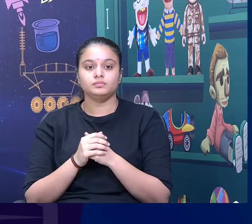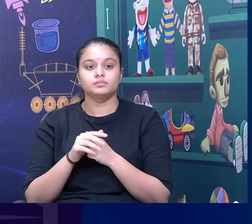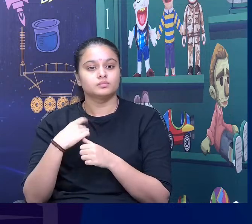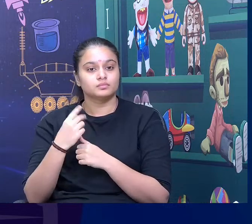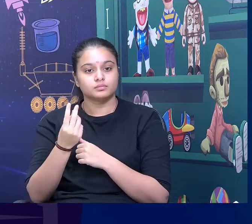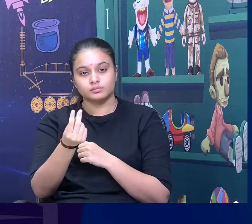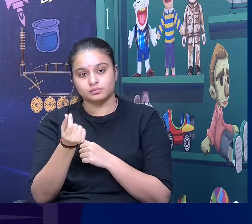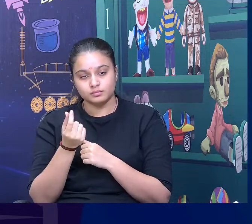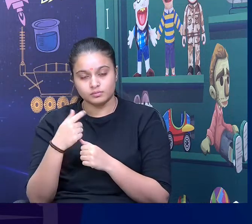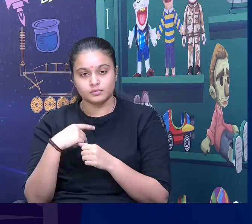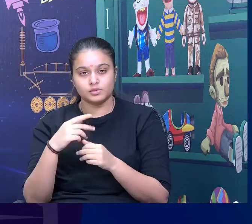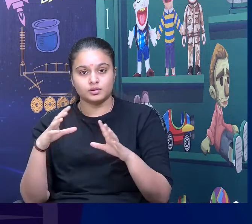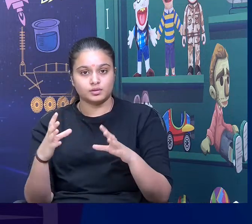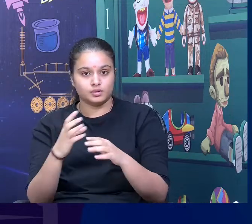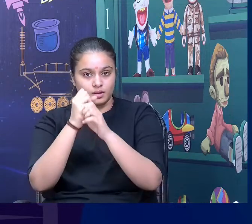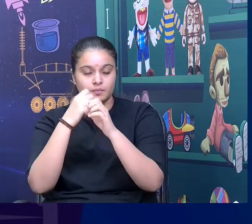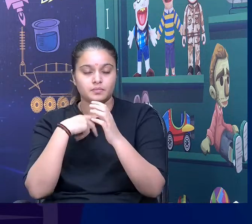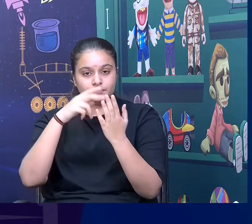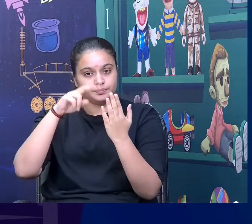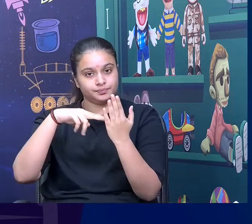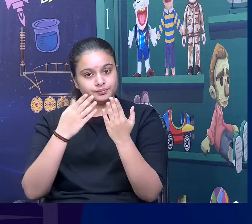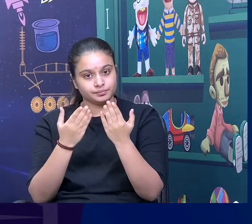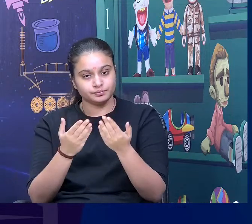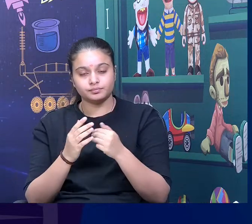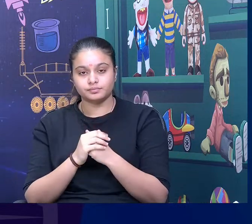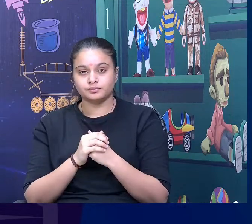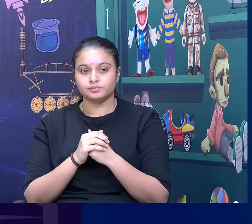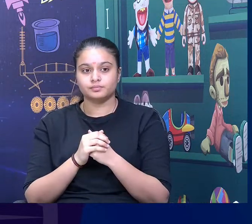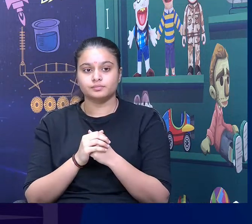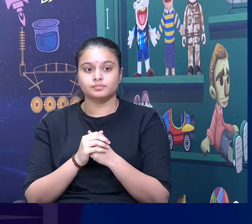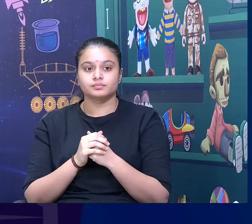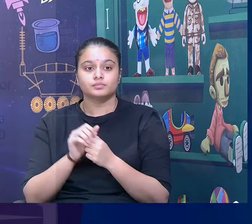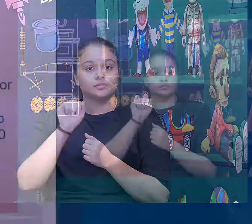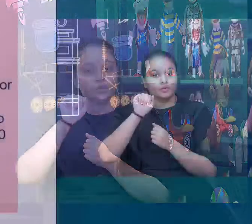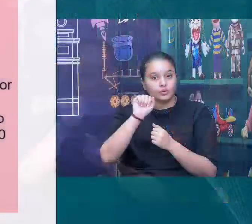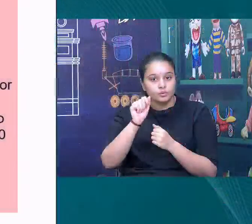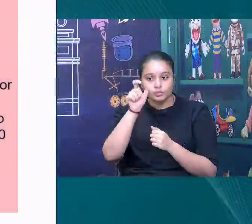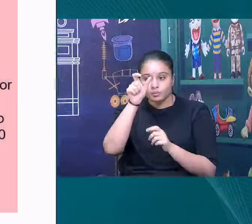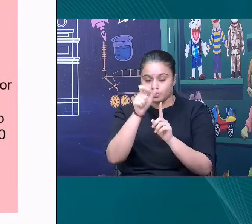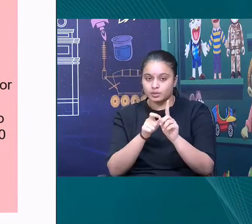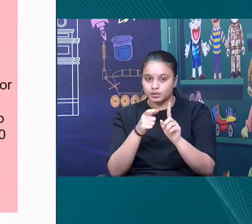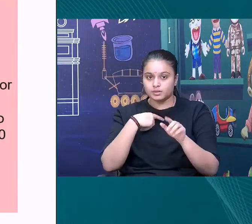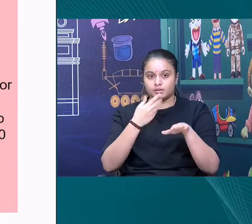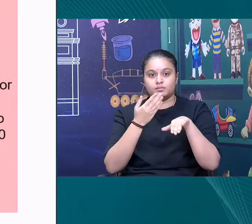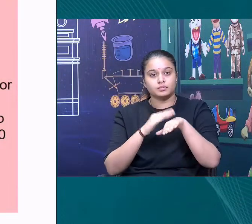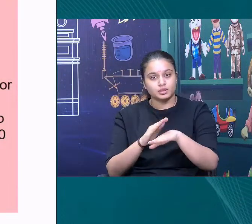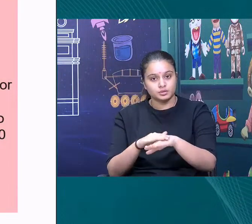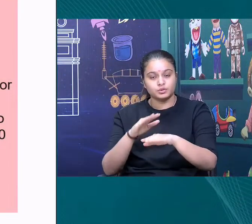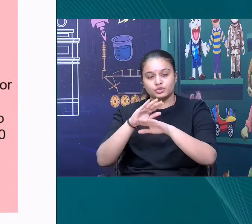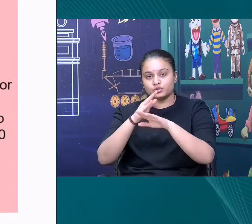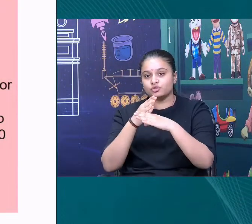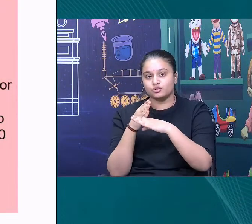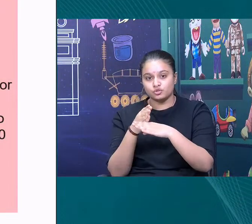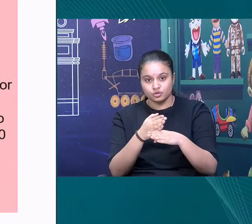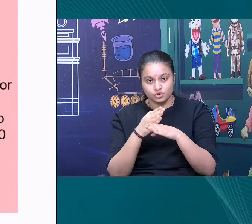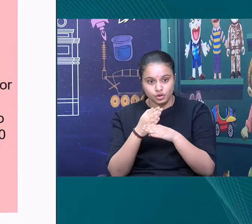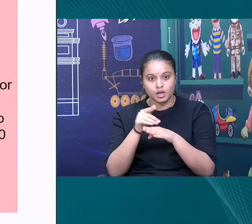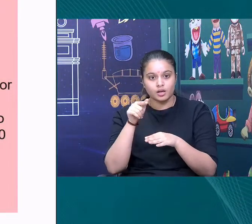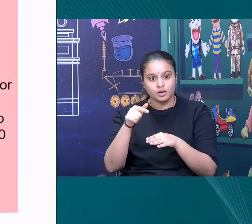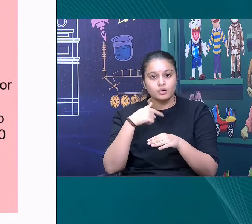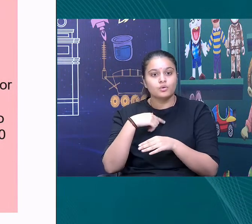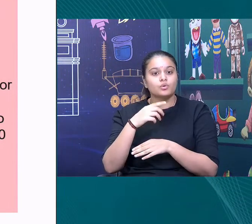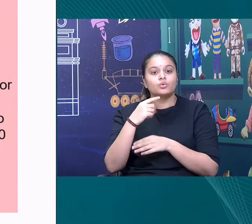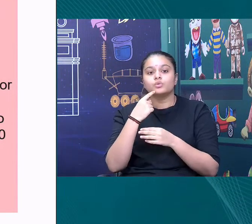let's quickly read the narrative. The author shares his experience of meeting Stephen Hawking, which began with a